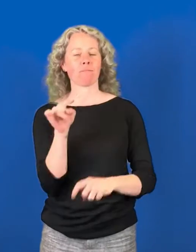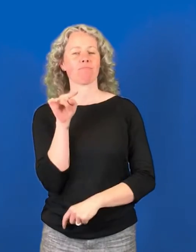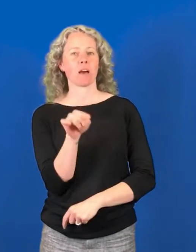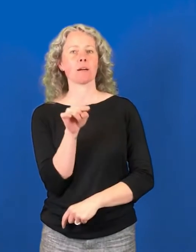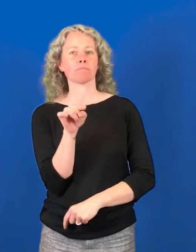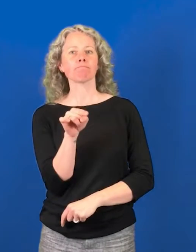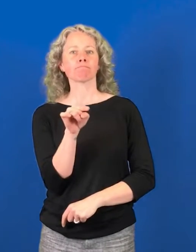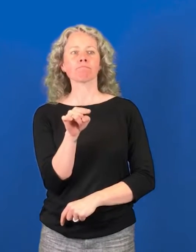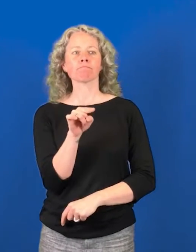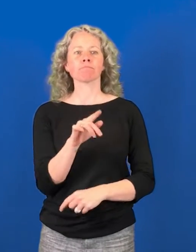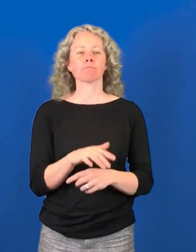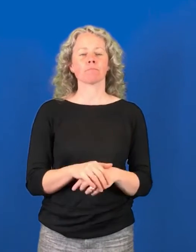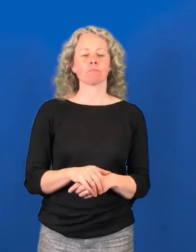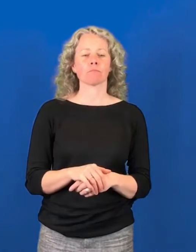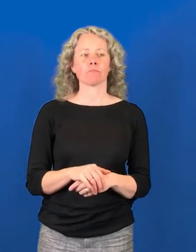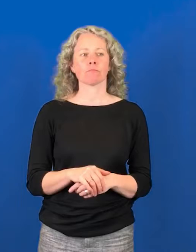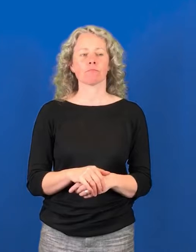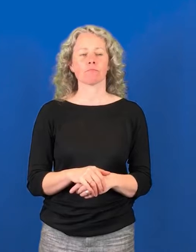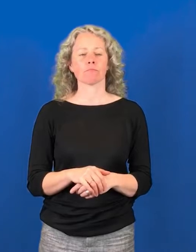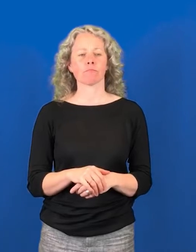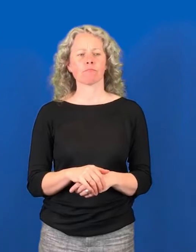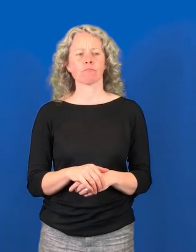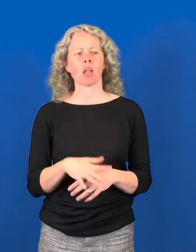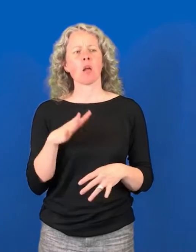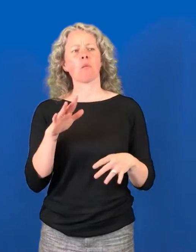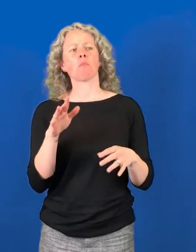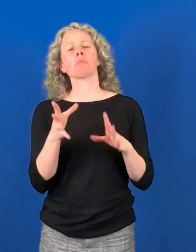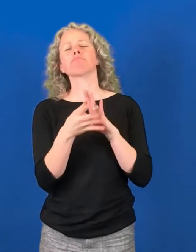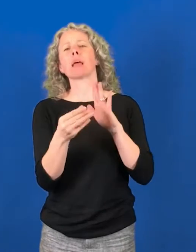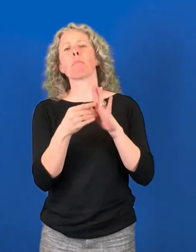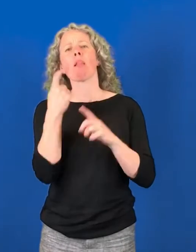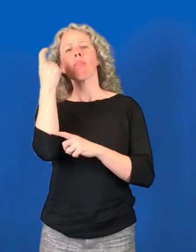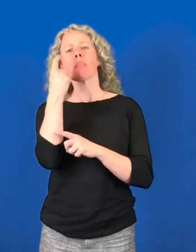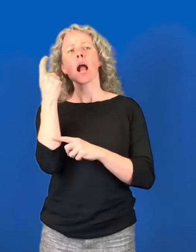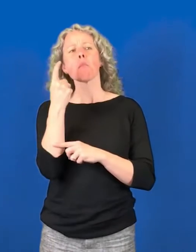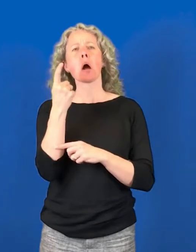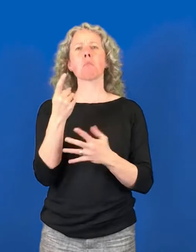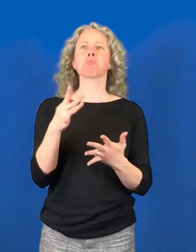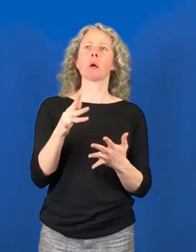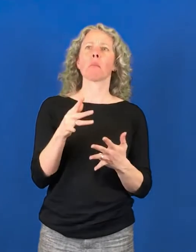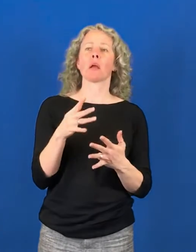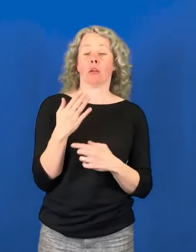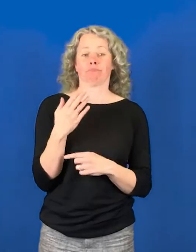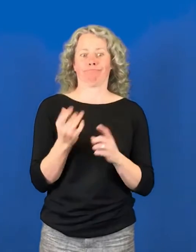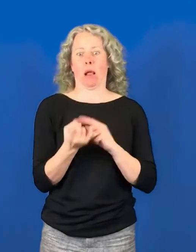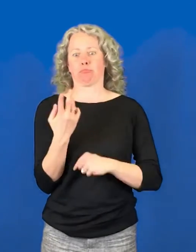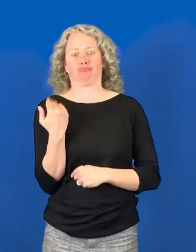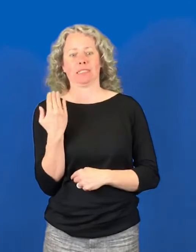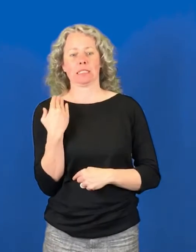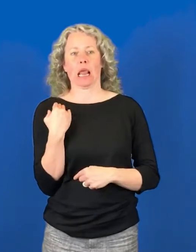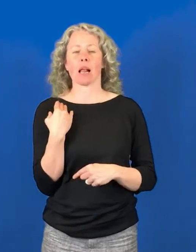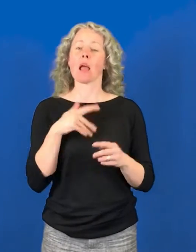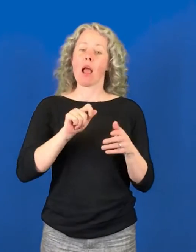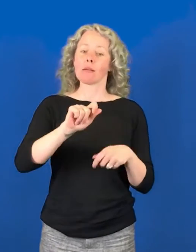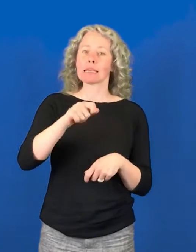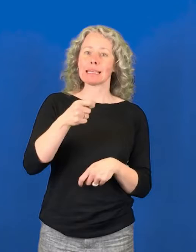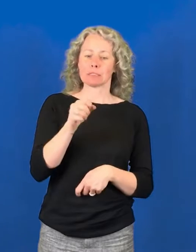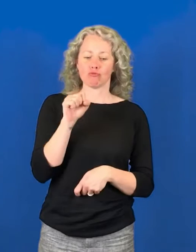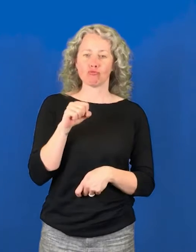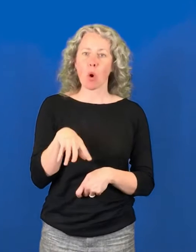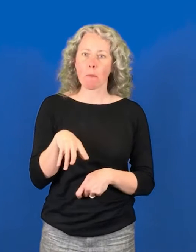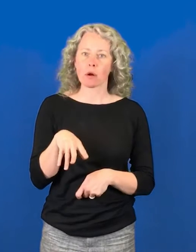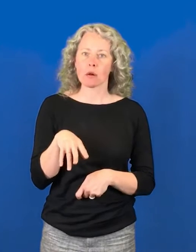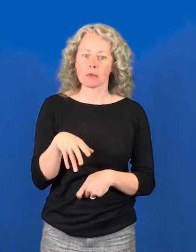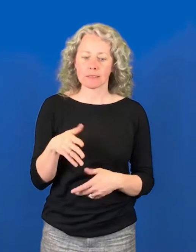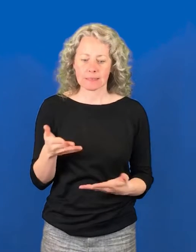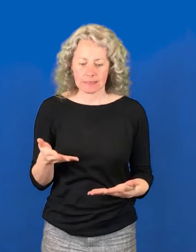really specific to the extent, I mean, think of the analogy could be, this happened to me recently